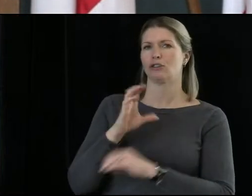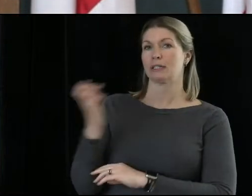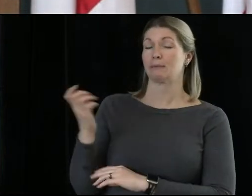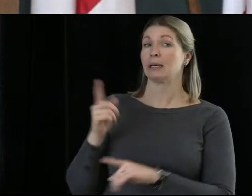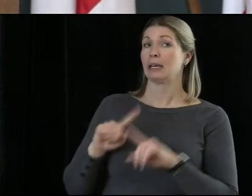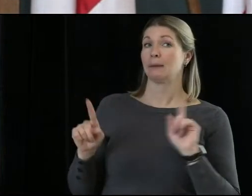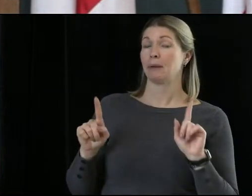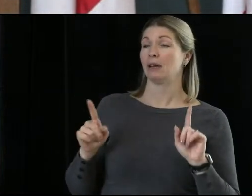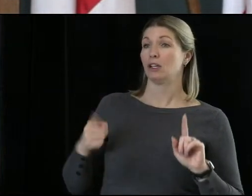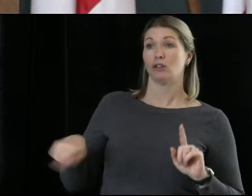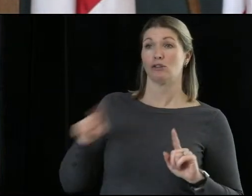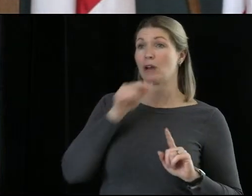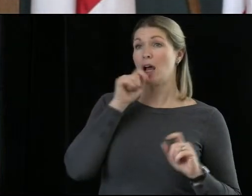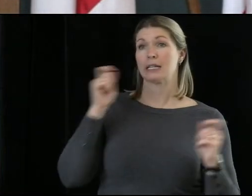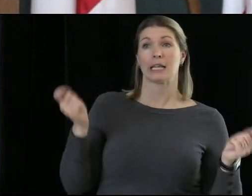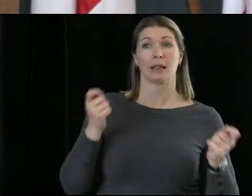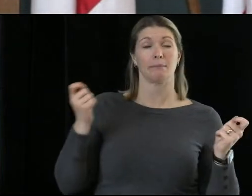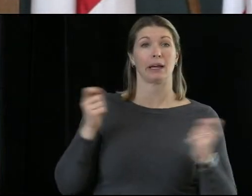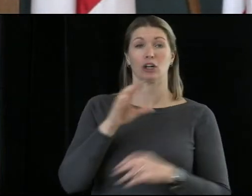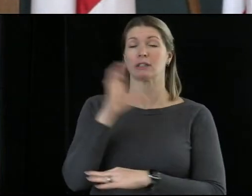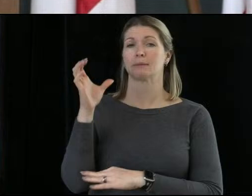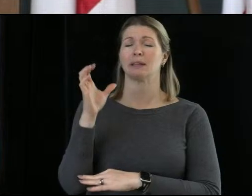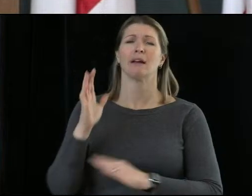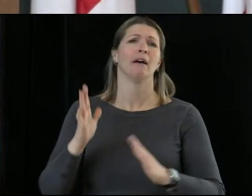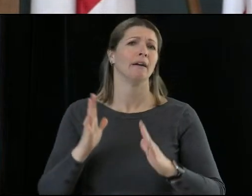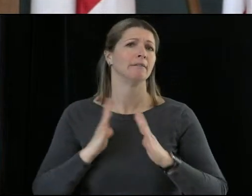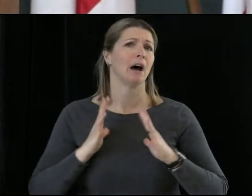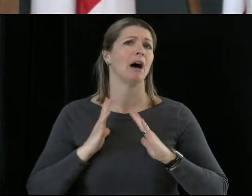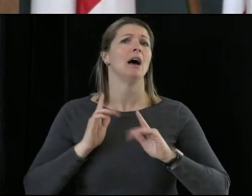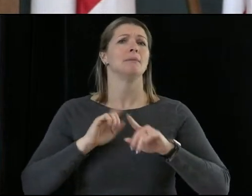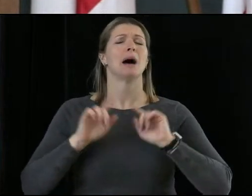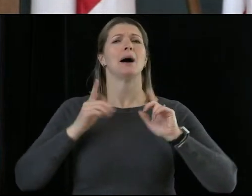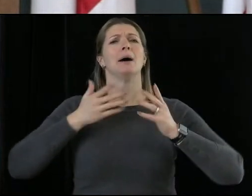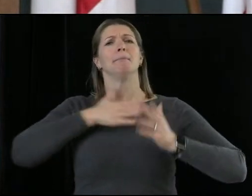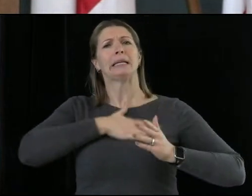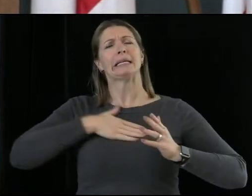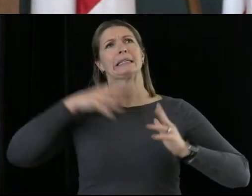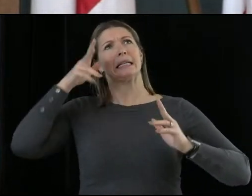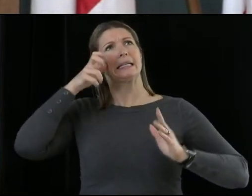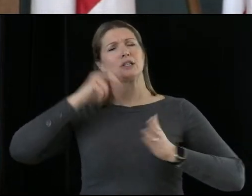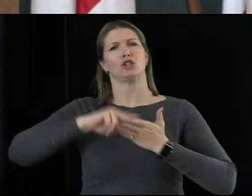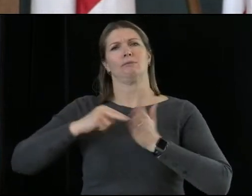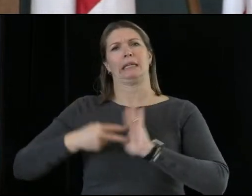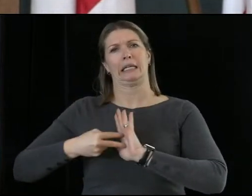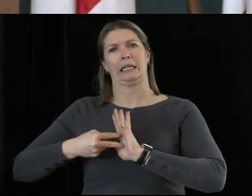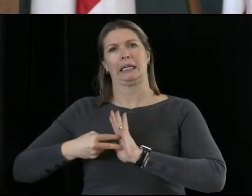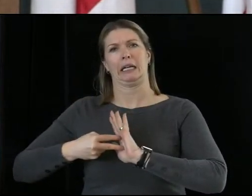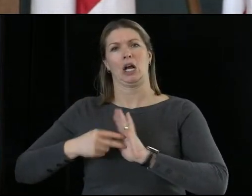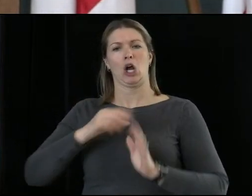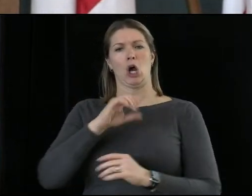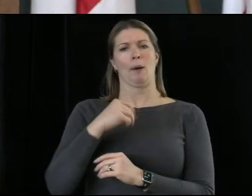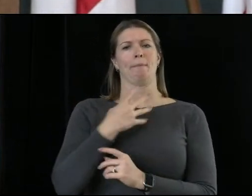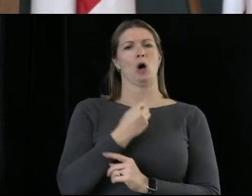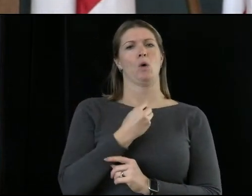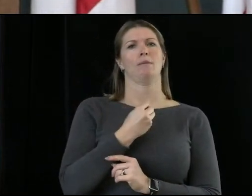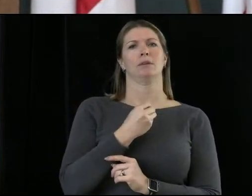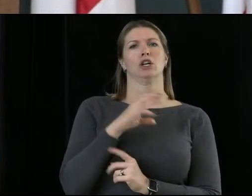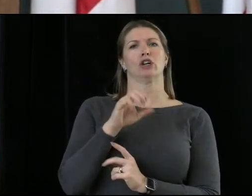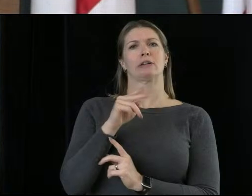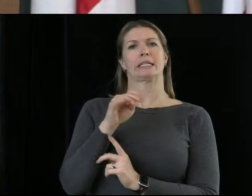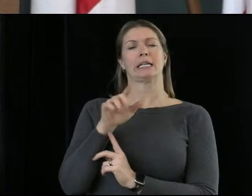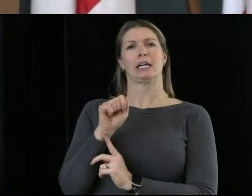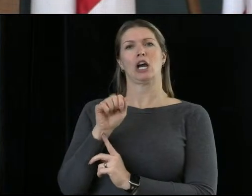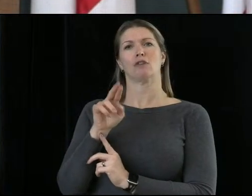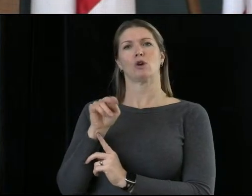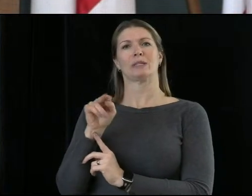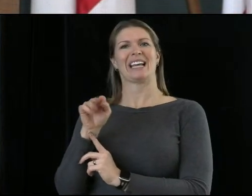what our family does, and just take the essence of what this means. It's a poem by Christina Rossetti that was first published